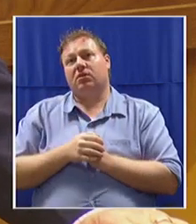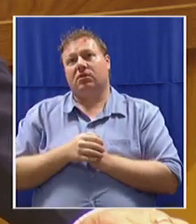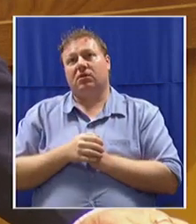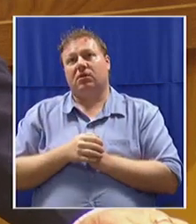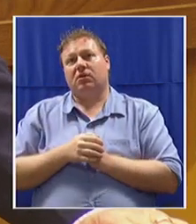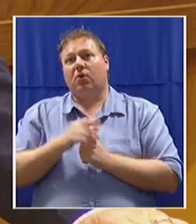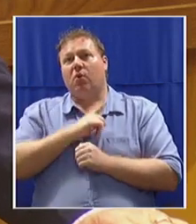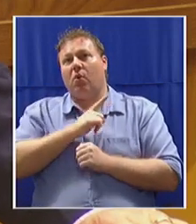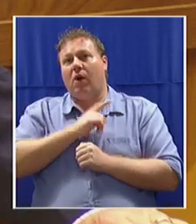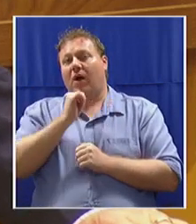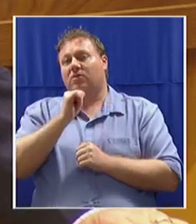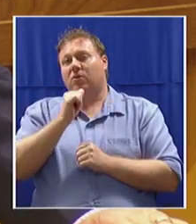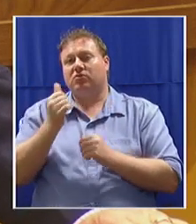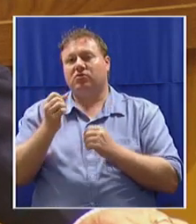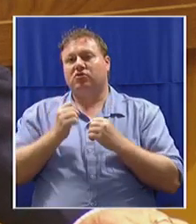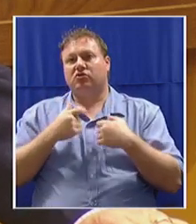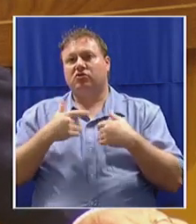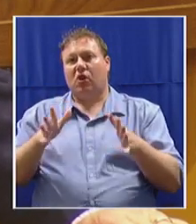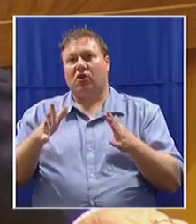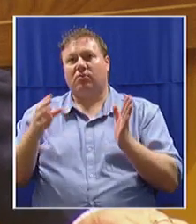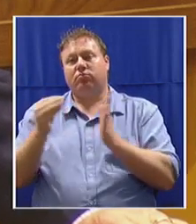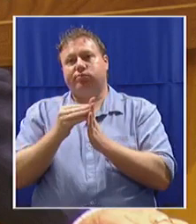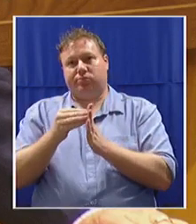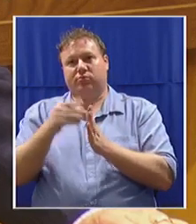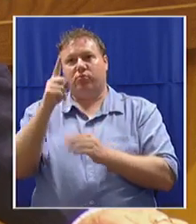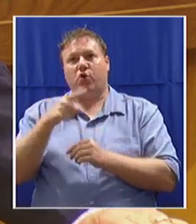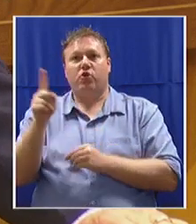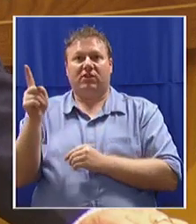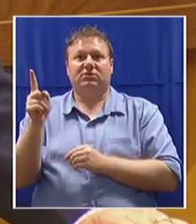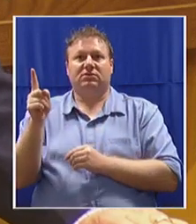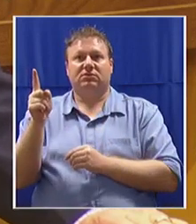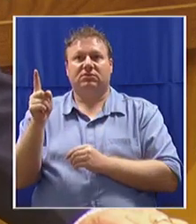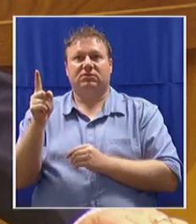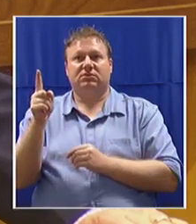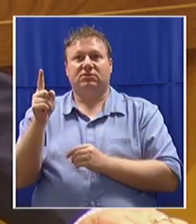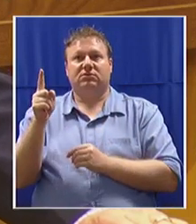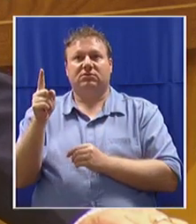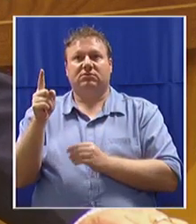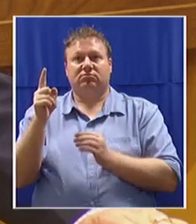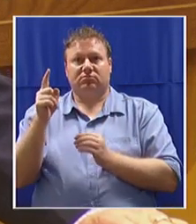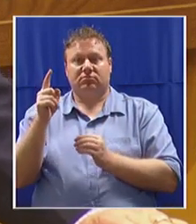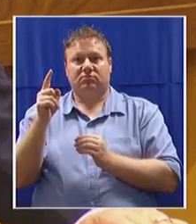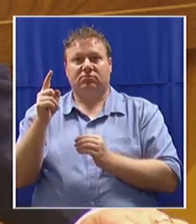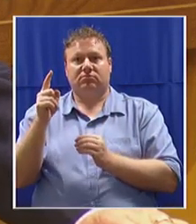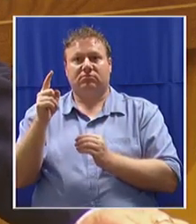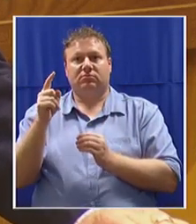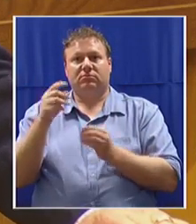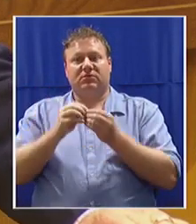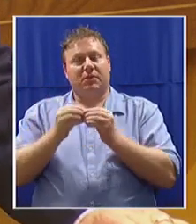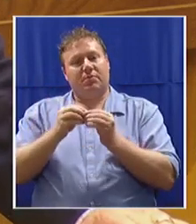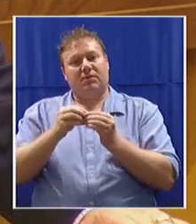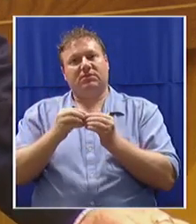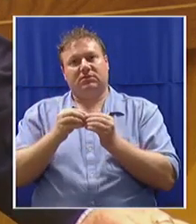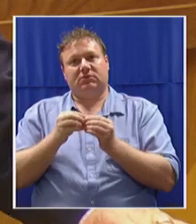we start to implement it correctly, this specific amendments to the Party Political